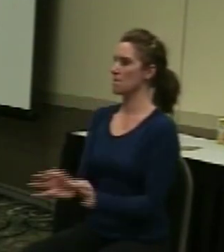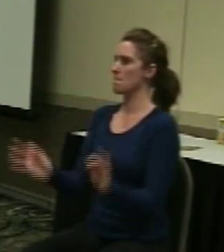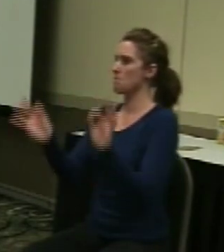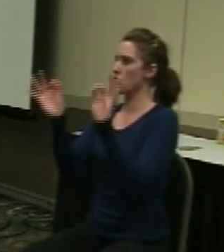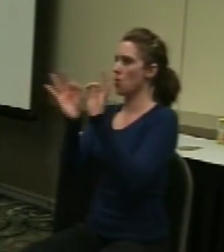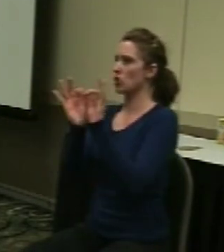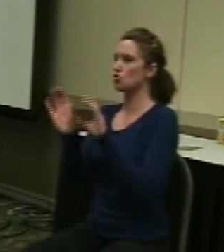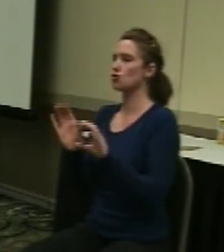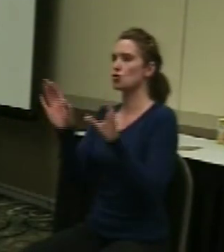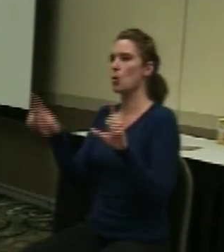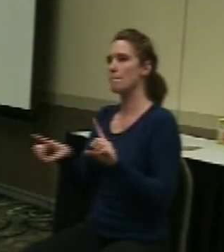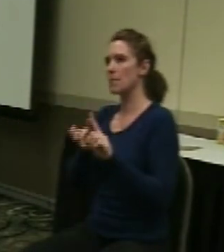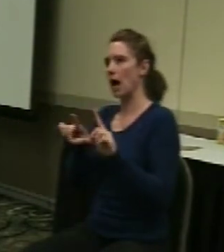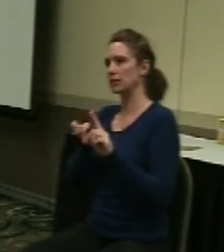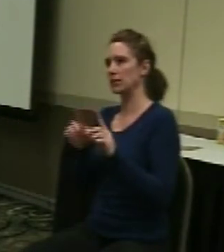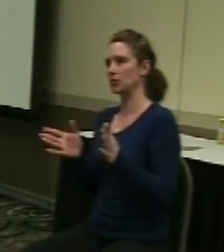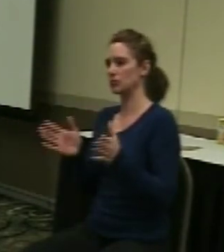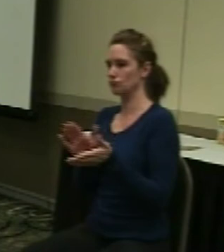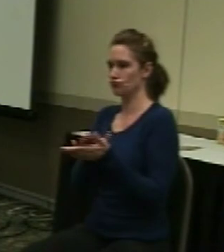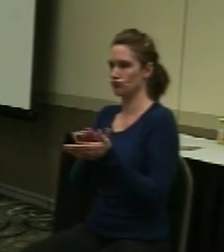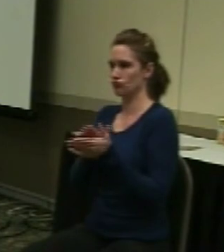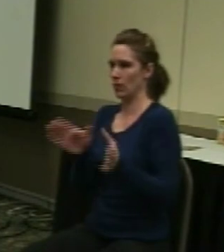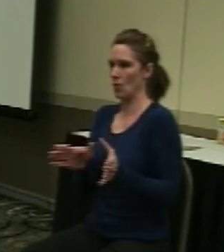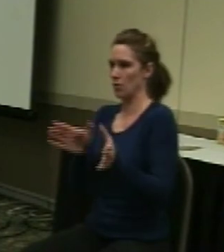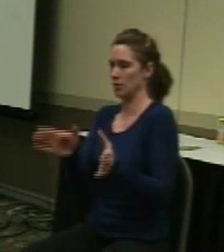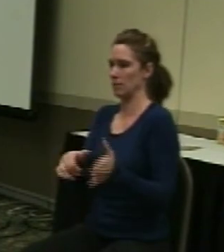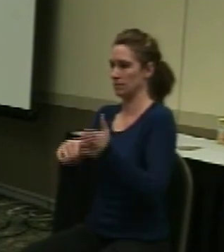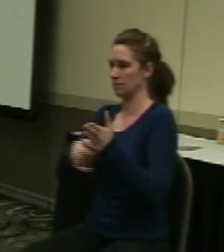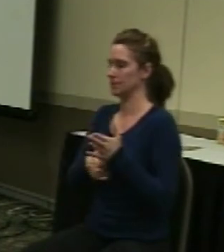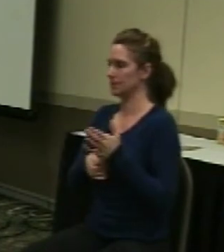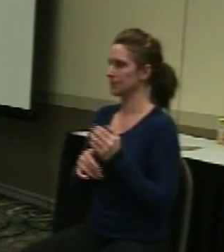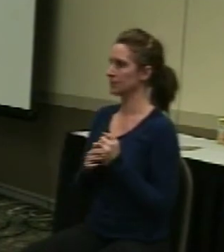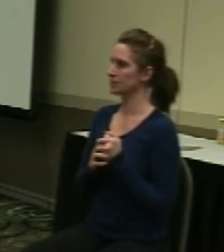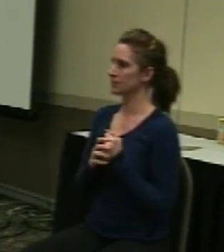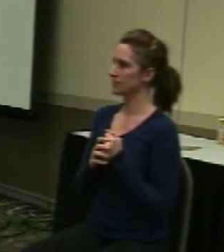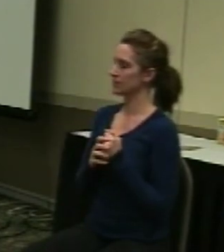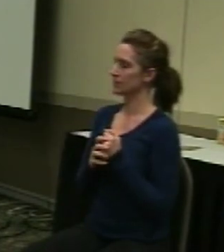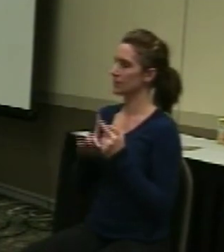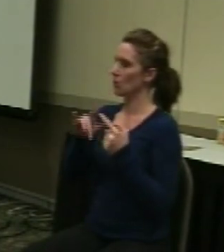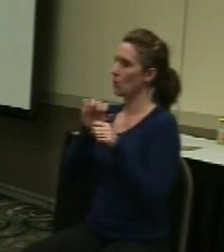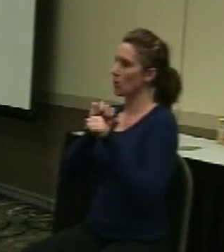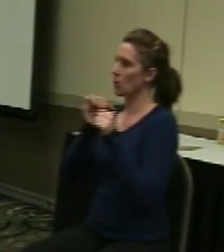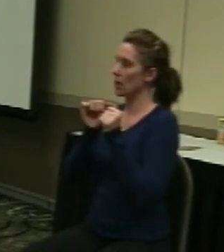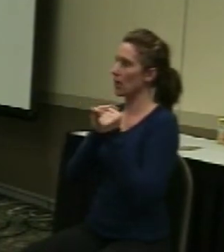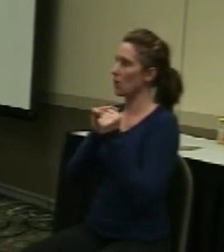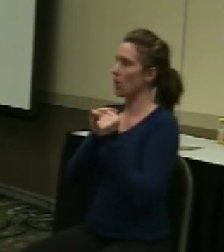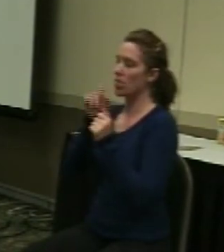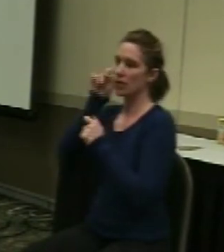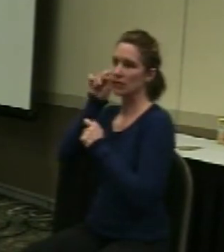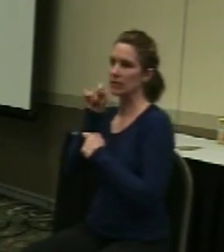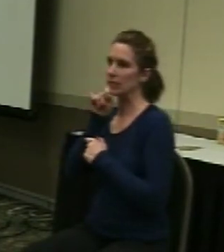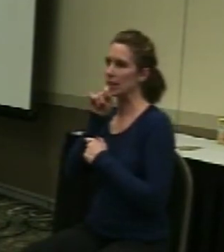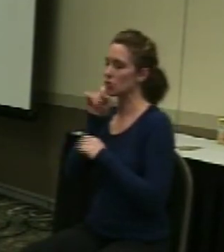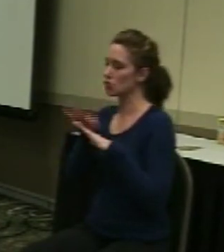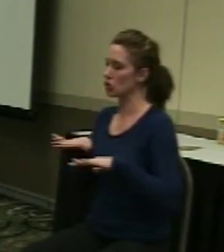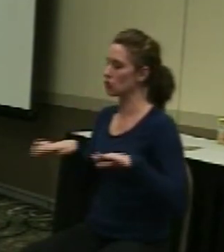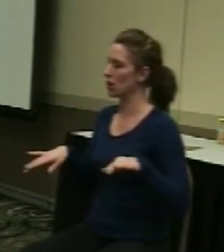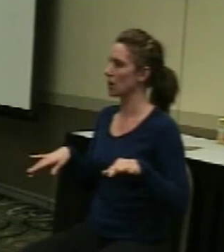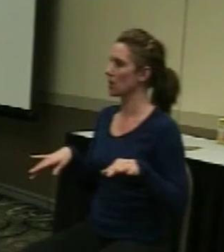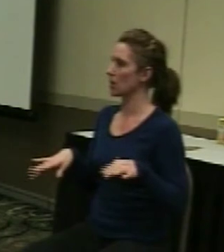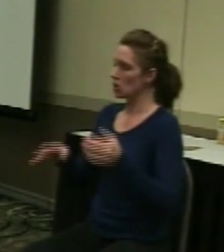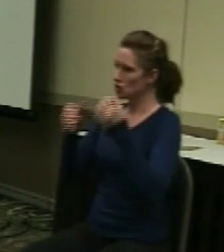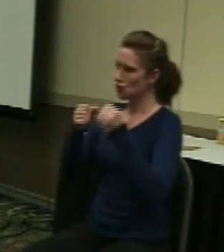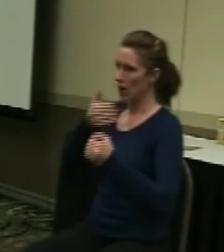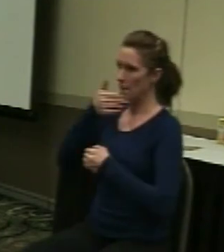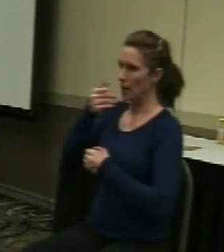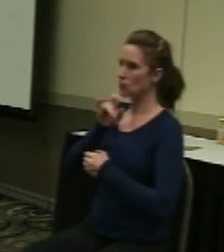are positive as much as you possibly can. When you're working with the children and adolescents that you'll be working with, try your best to